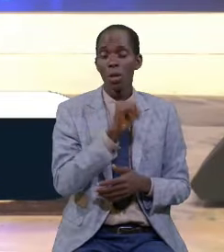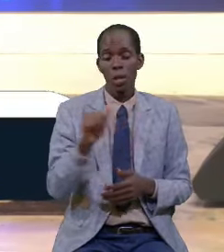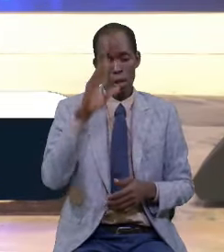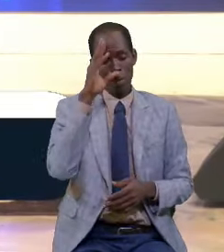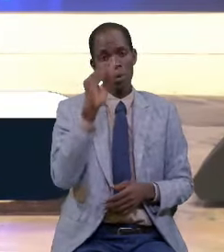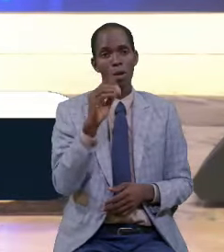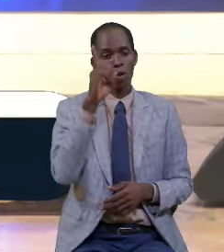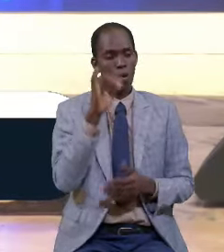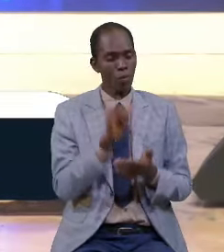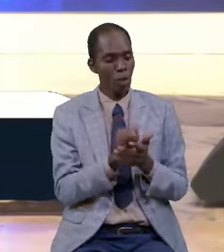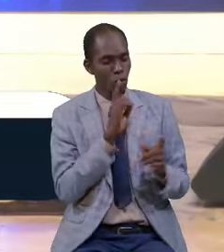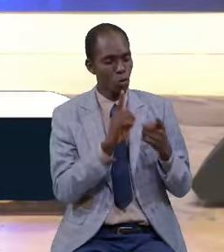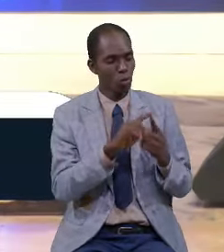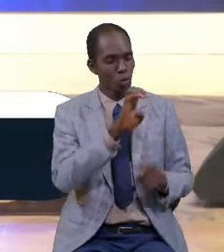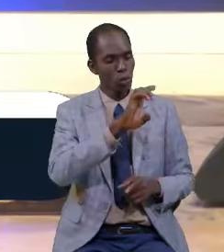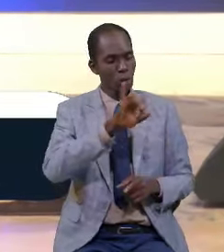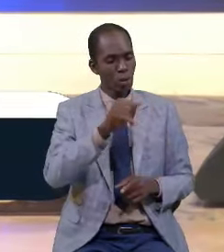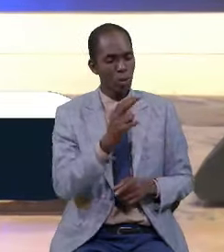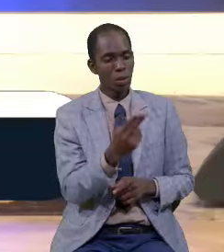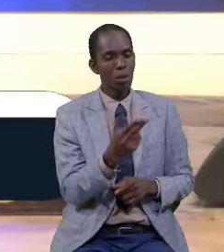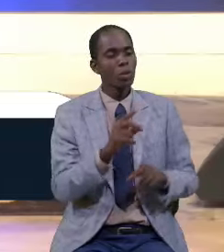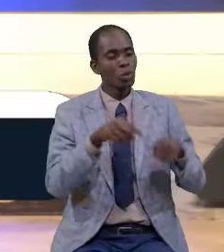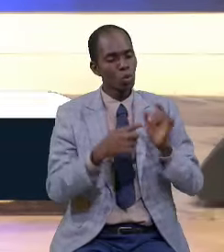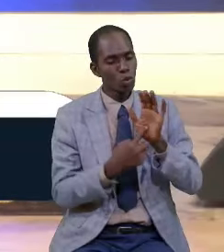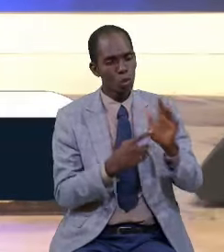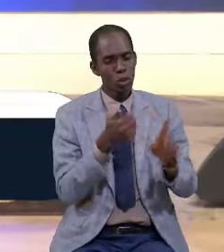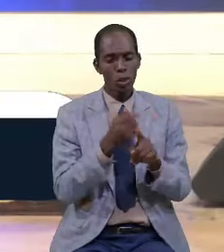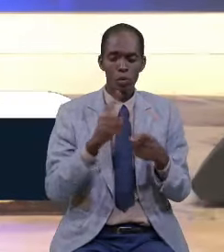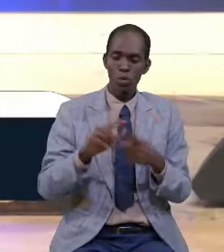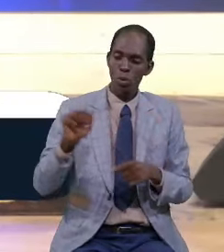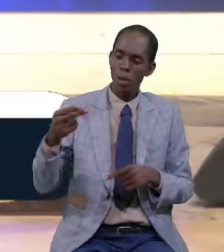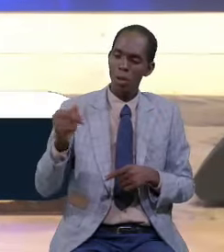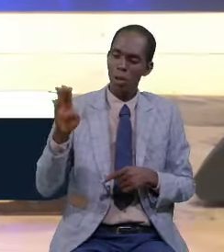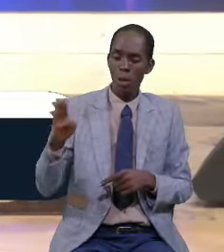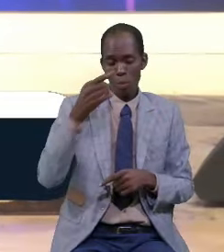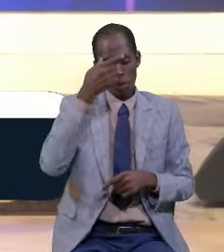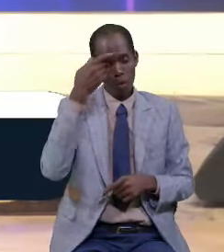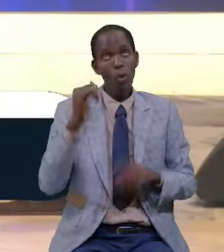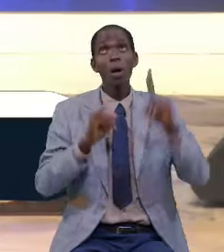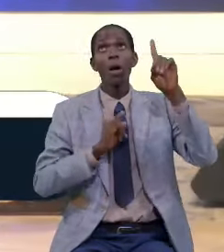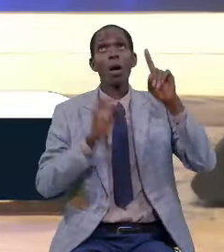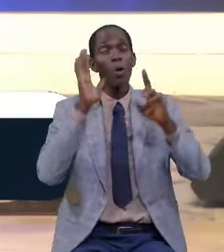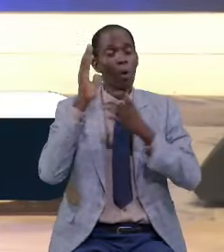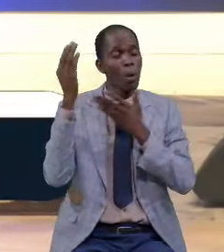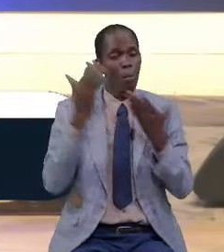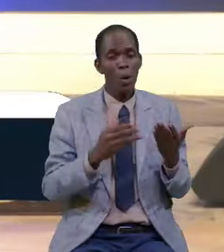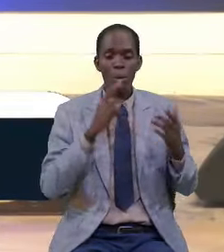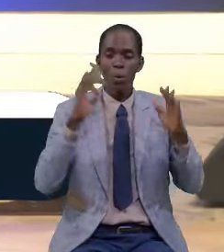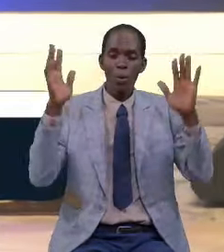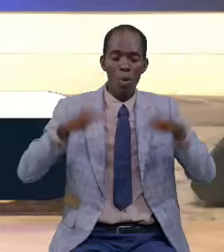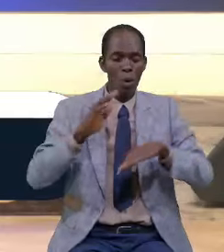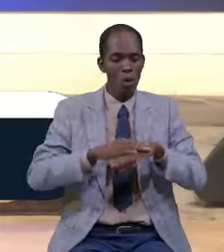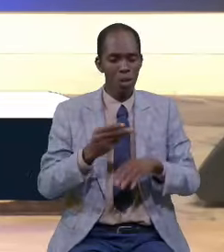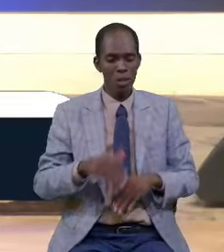Elijah, go show yourself unto Ahab, because I'm going to bring rain unto the land. It's not